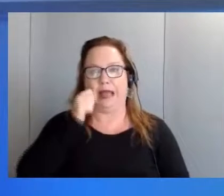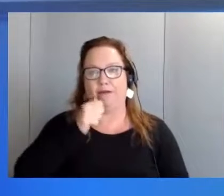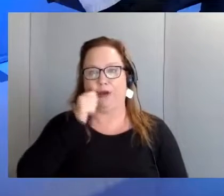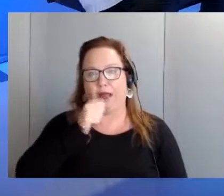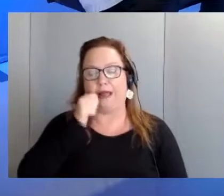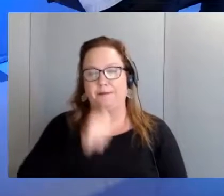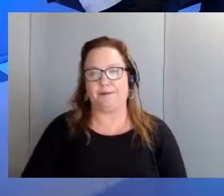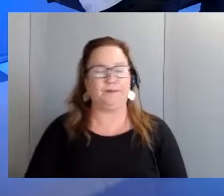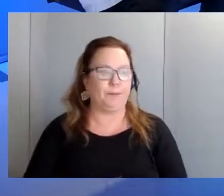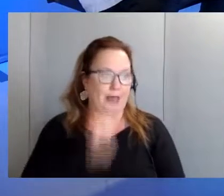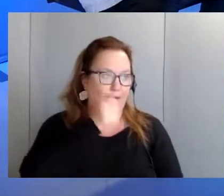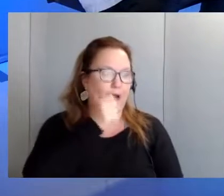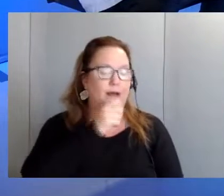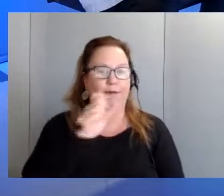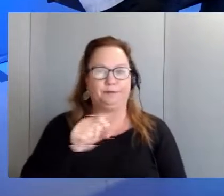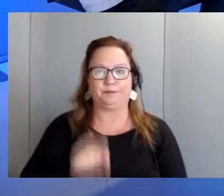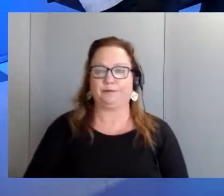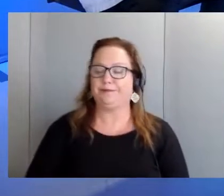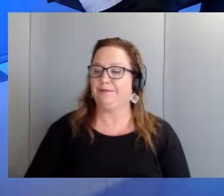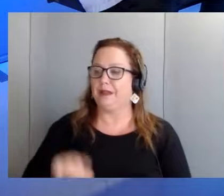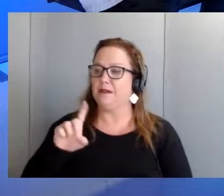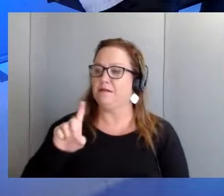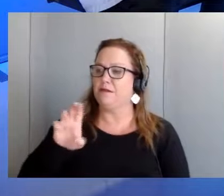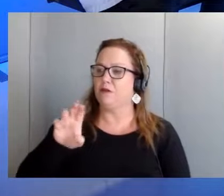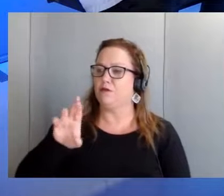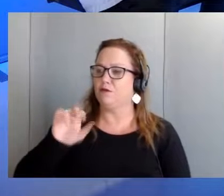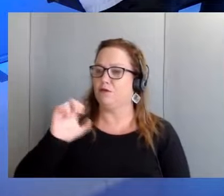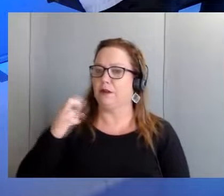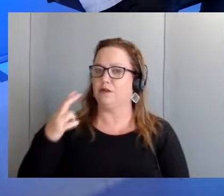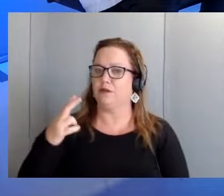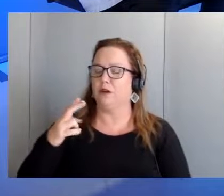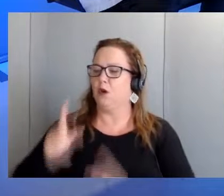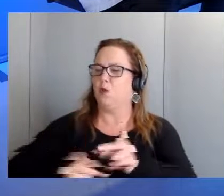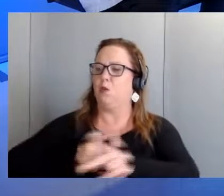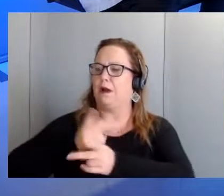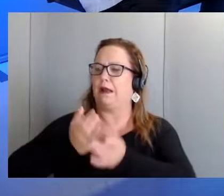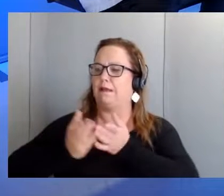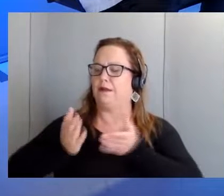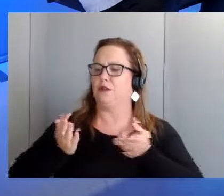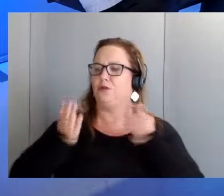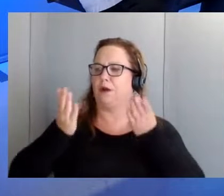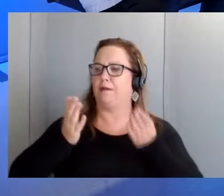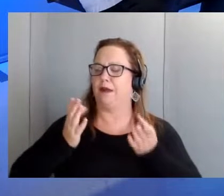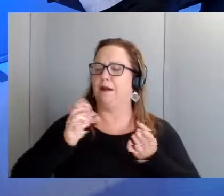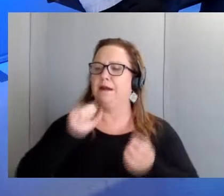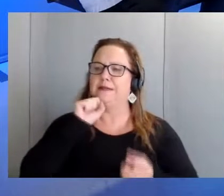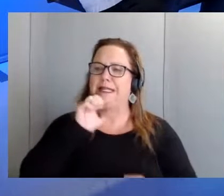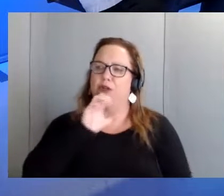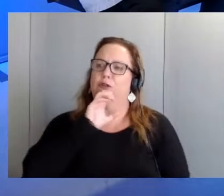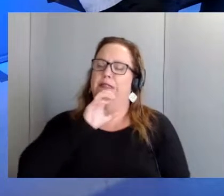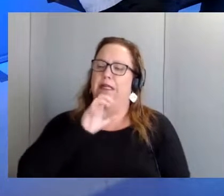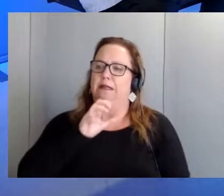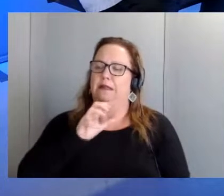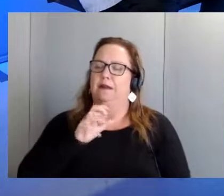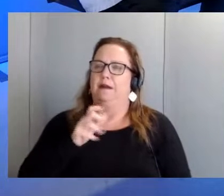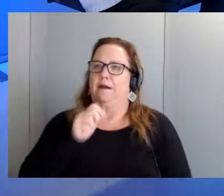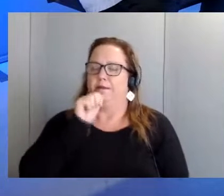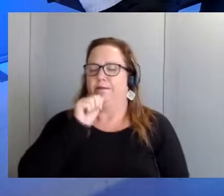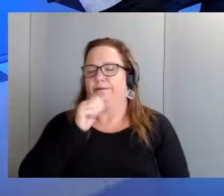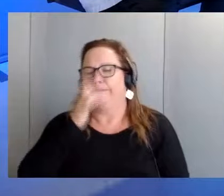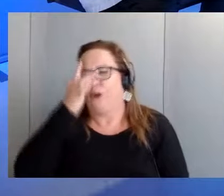day. Great advice. Dr. Calendar Rich, what kind of things do you recommend for seniors suffering from forgetfulness